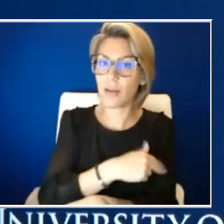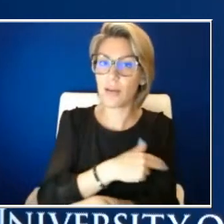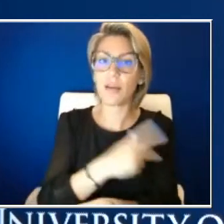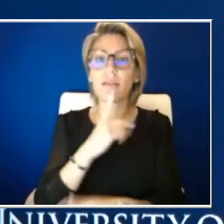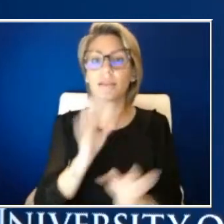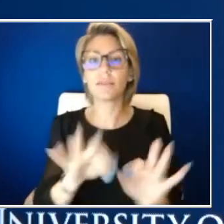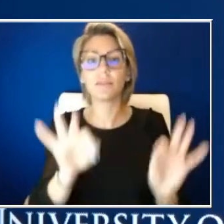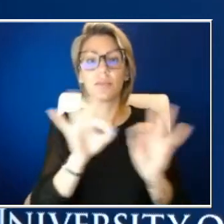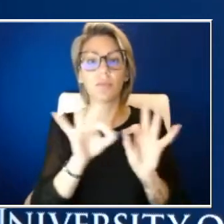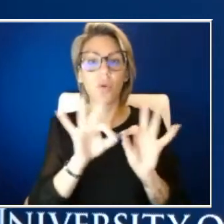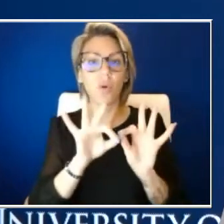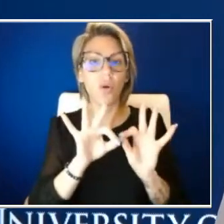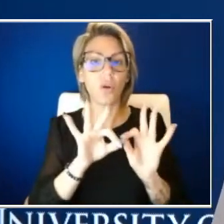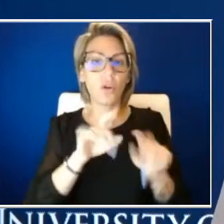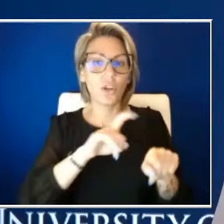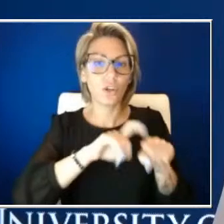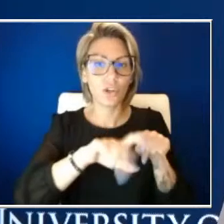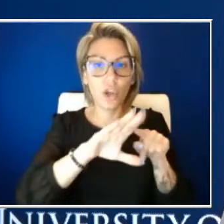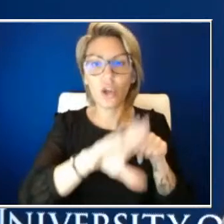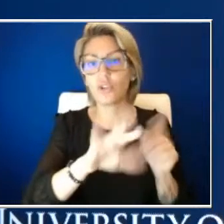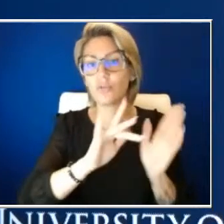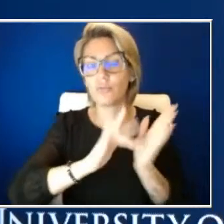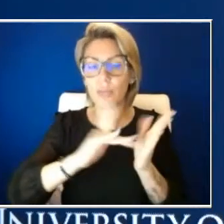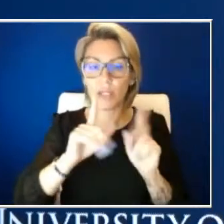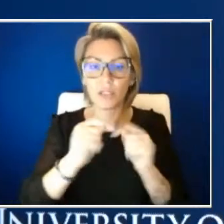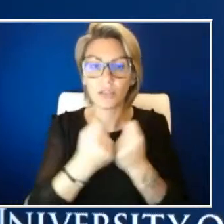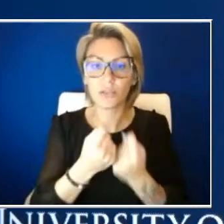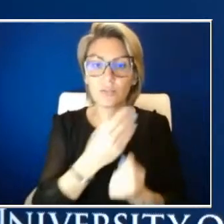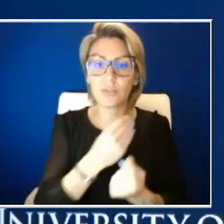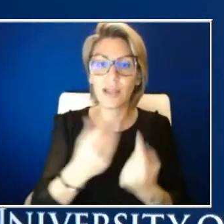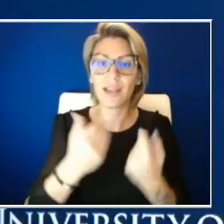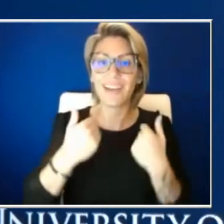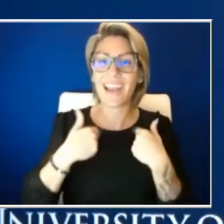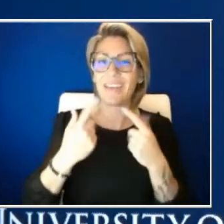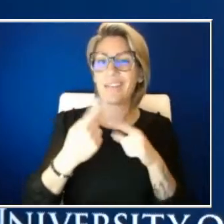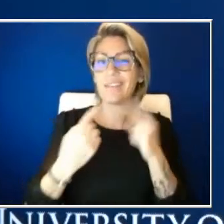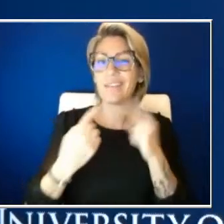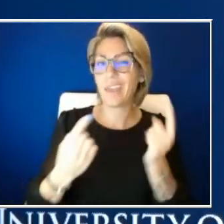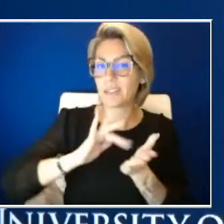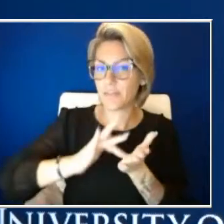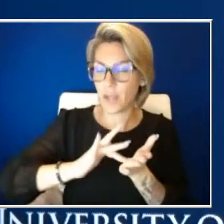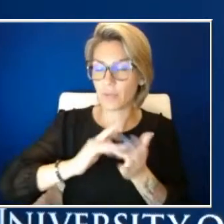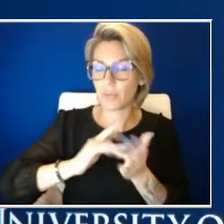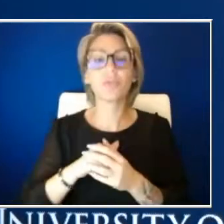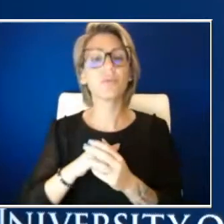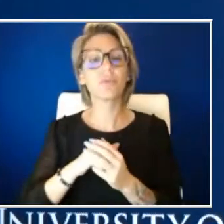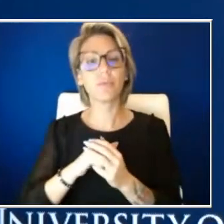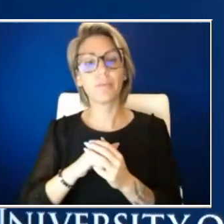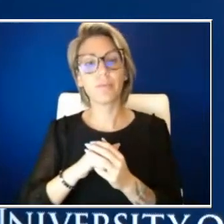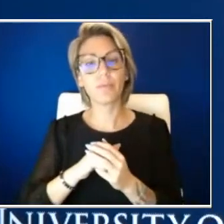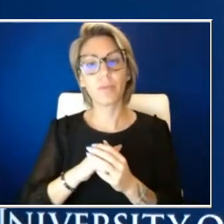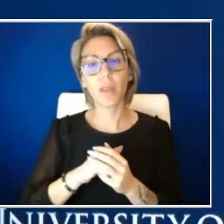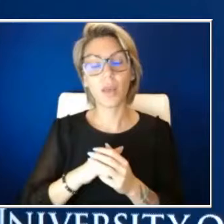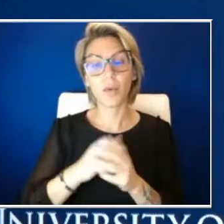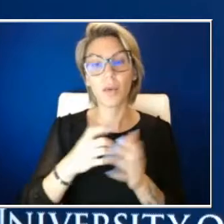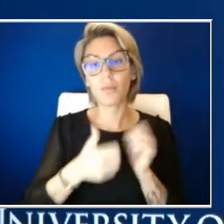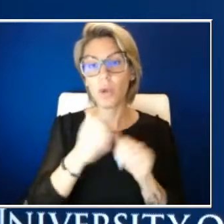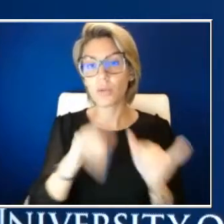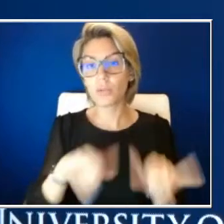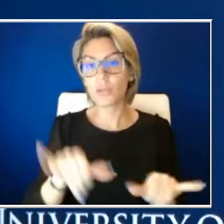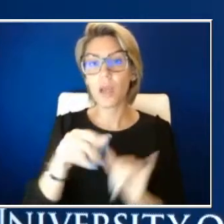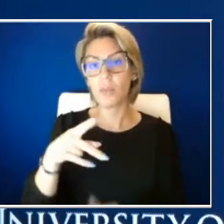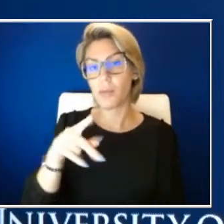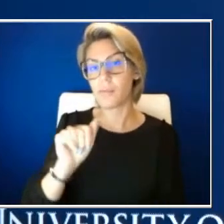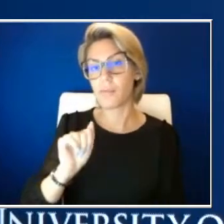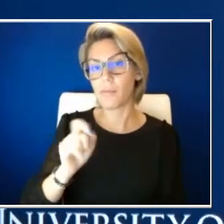teams to get placed on those antivirals. The most common, obviously, is Paxlovid. Paxlovid still works, is very